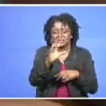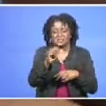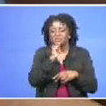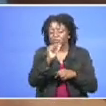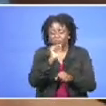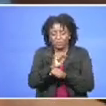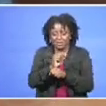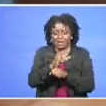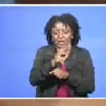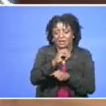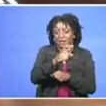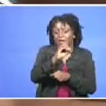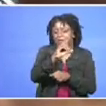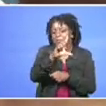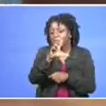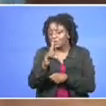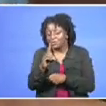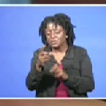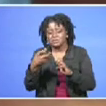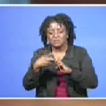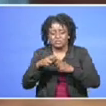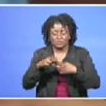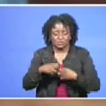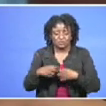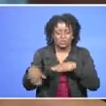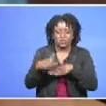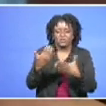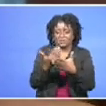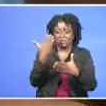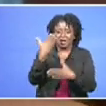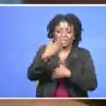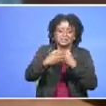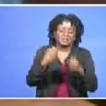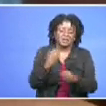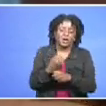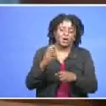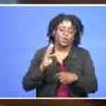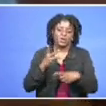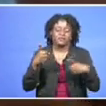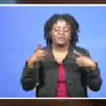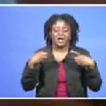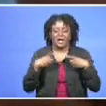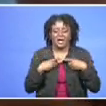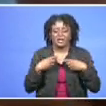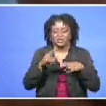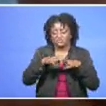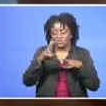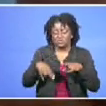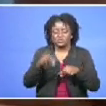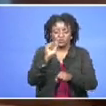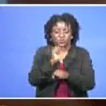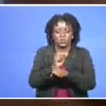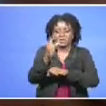issues, and over the past year, we have had a reduced work